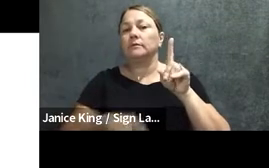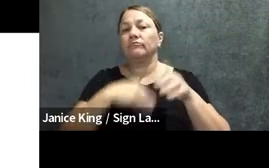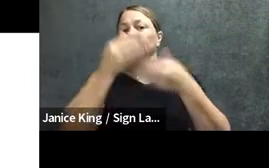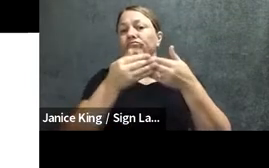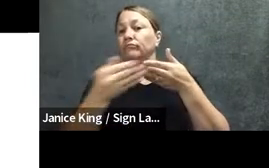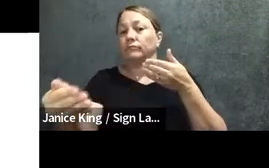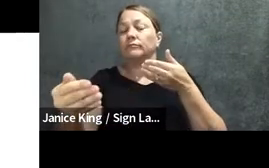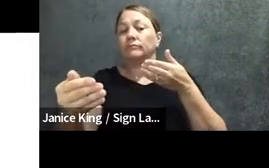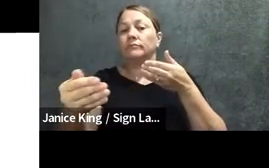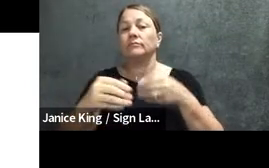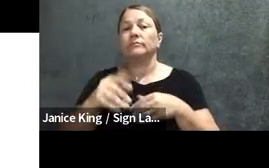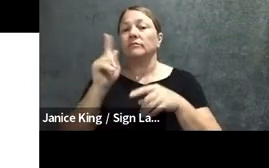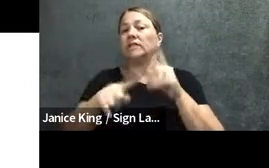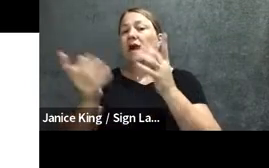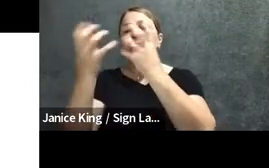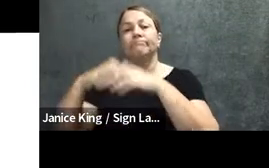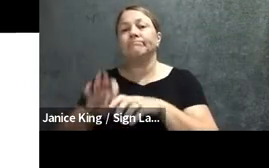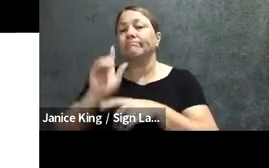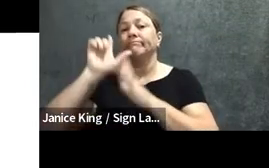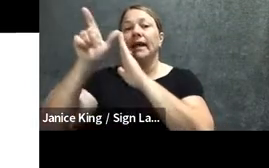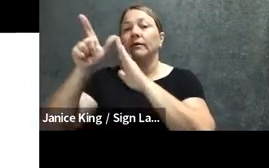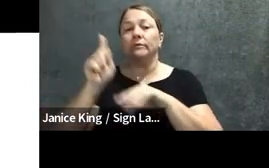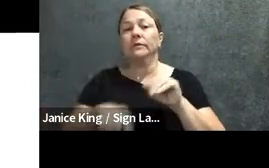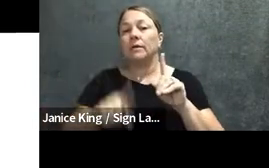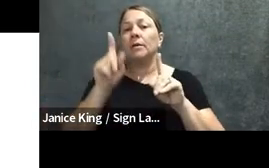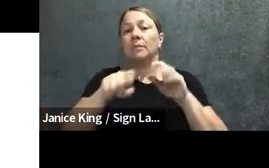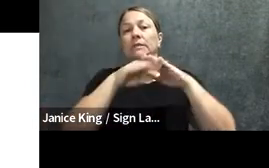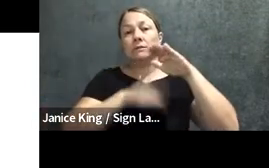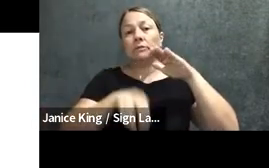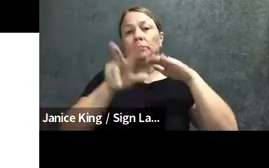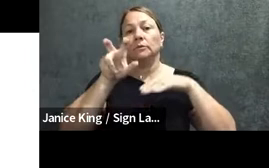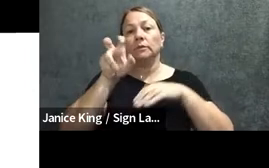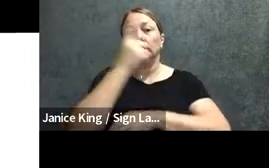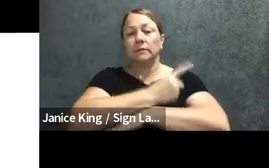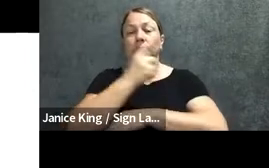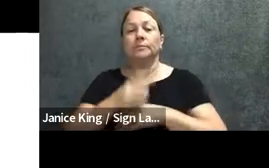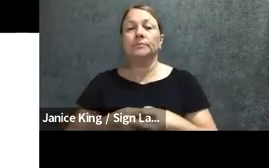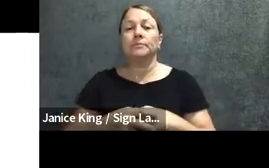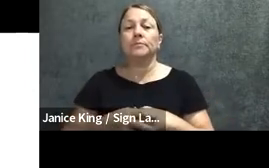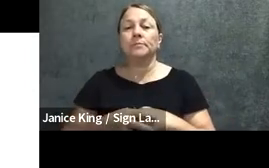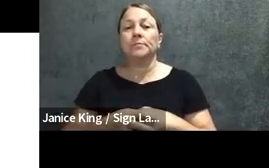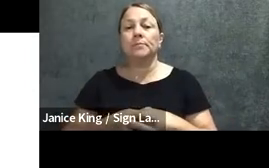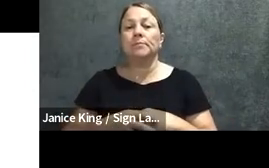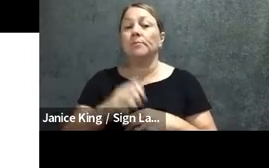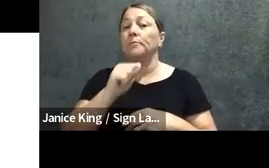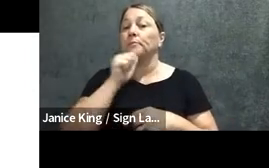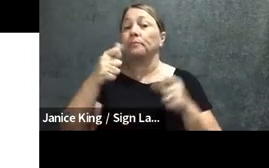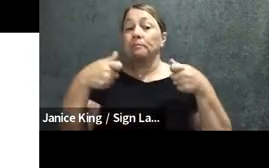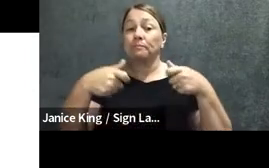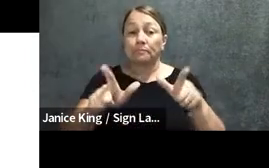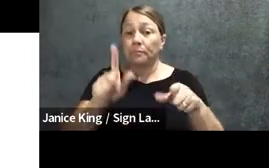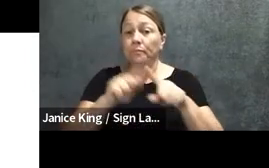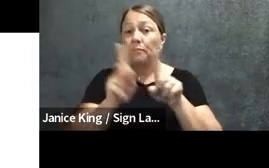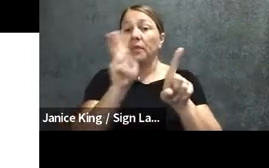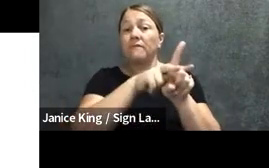to remedy that discrimination under federal law, at least. You are not allowed to file a lawsuit in federal